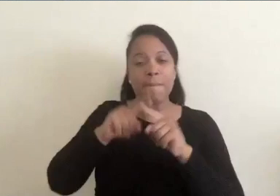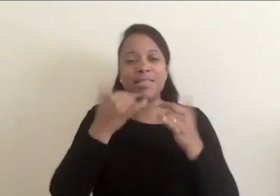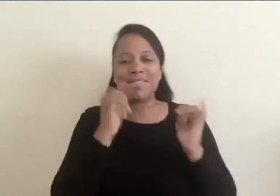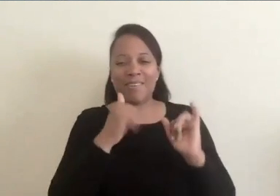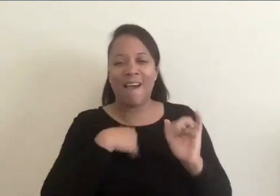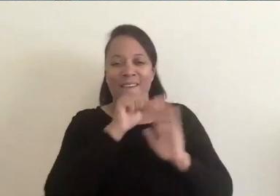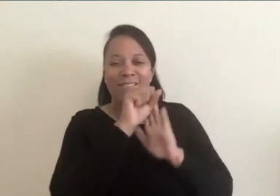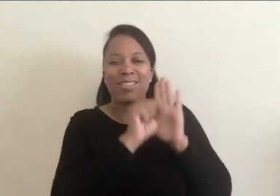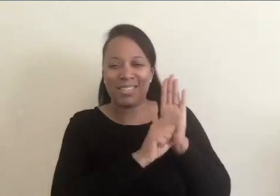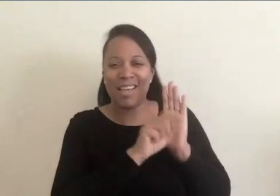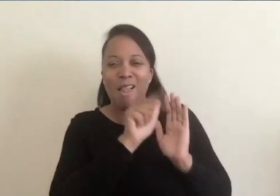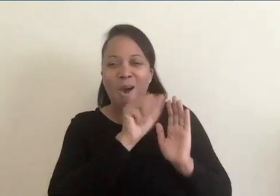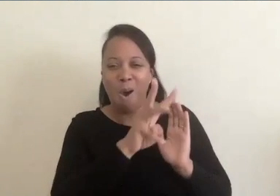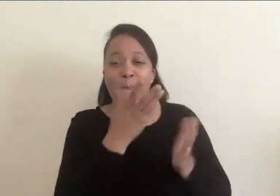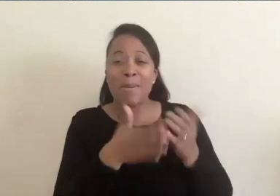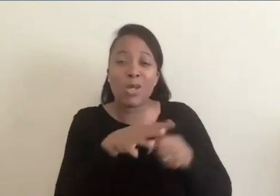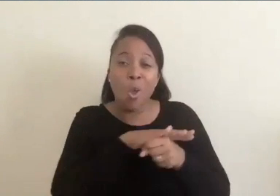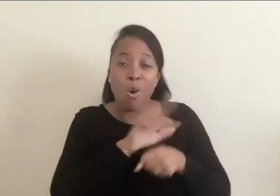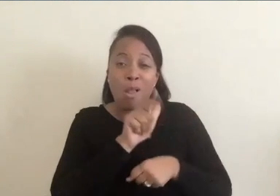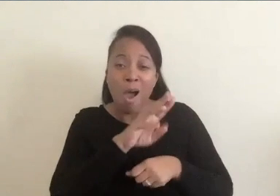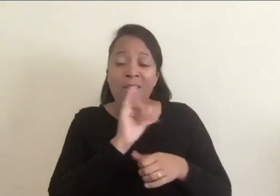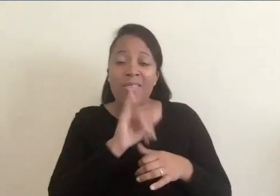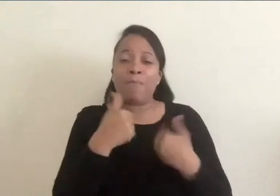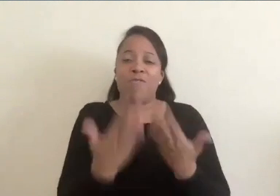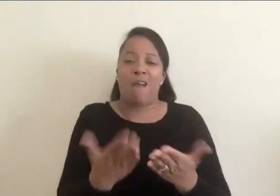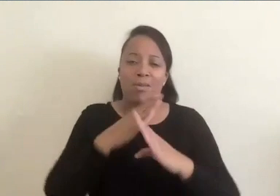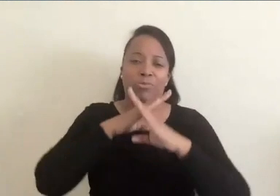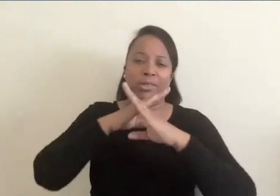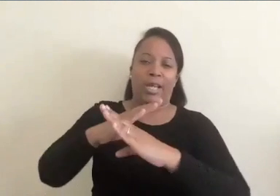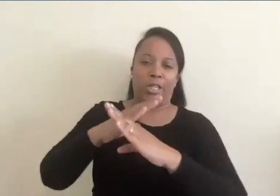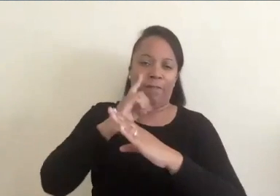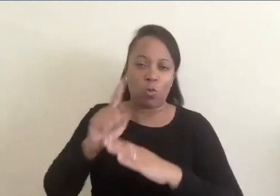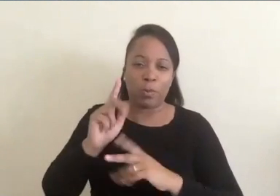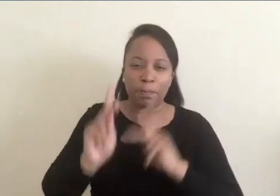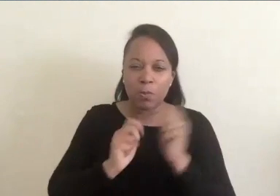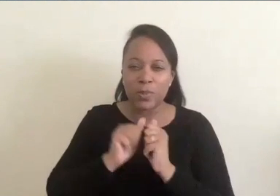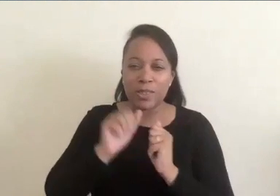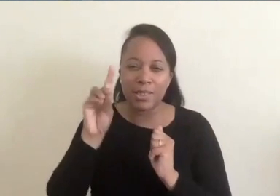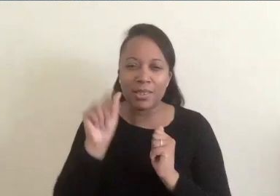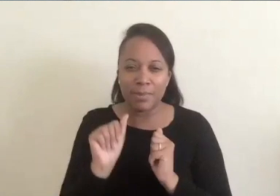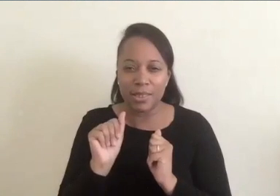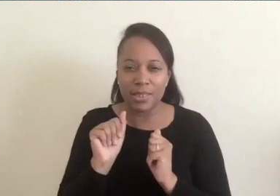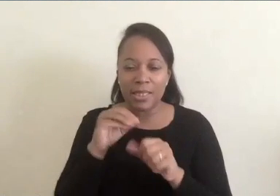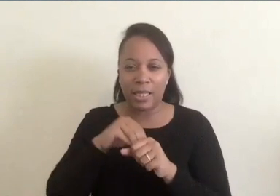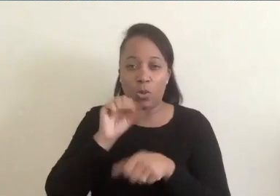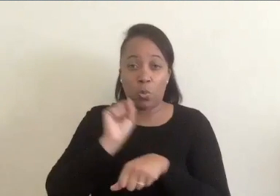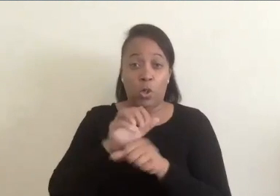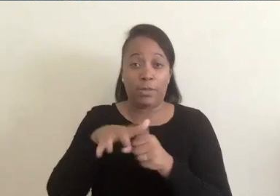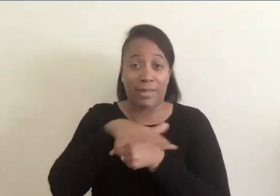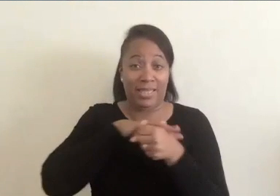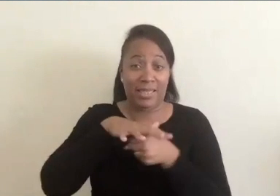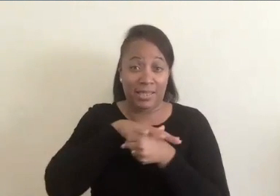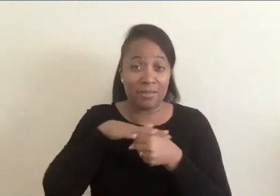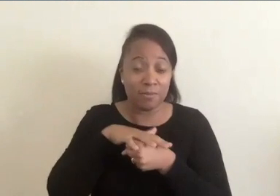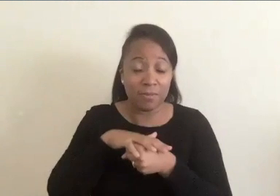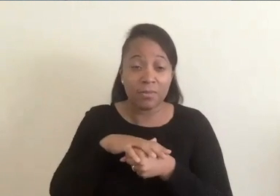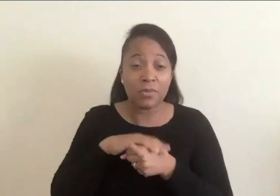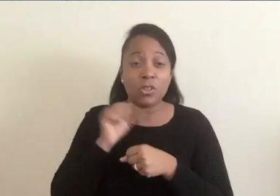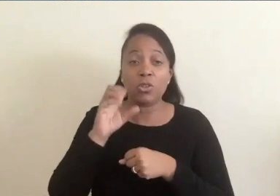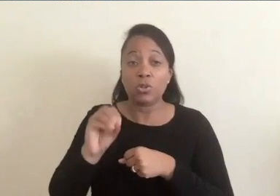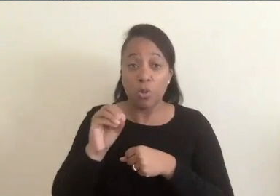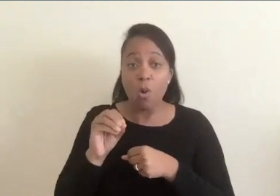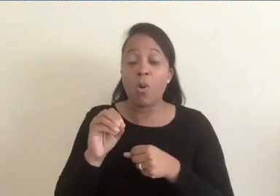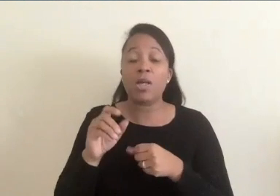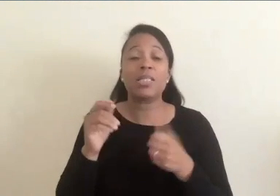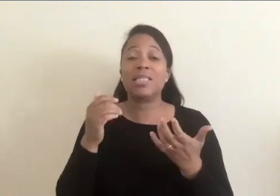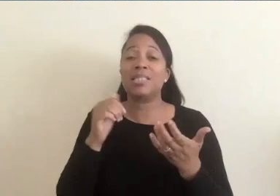to a state law or a local law that does protect people with disabilities in the workplace. So it is